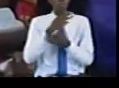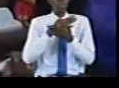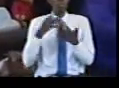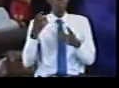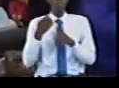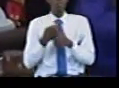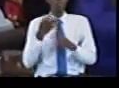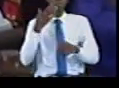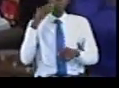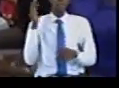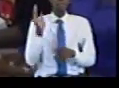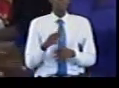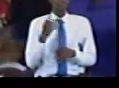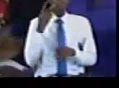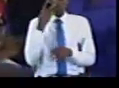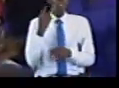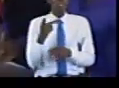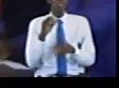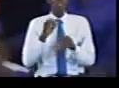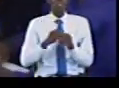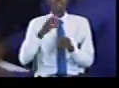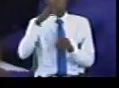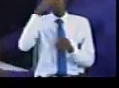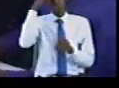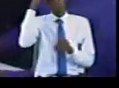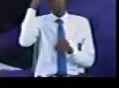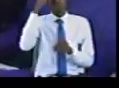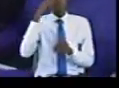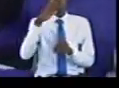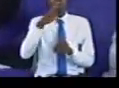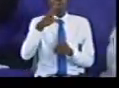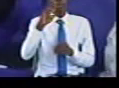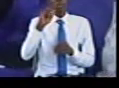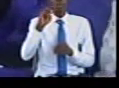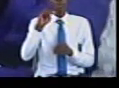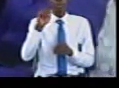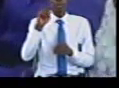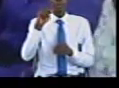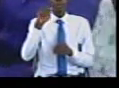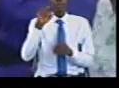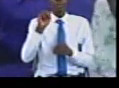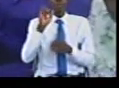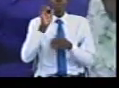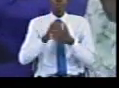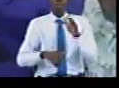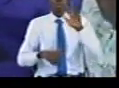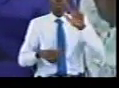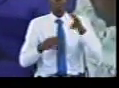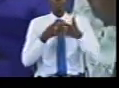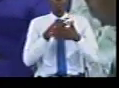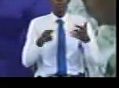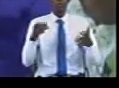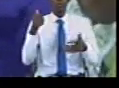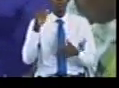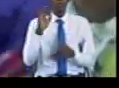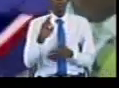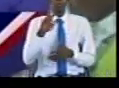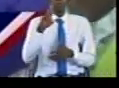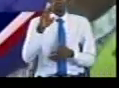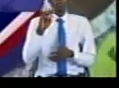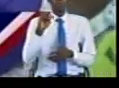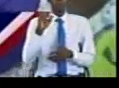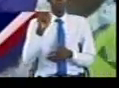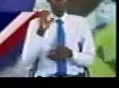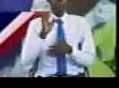tells us in Romans chapter 3, Romans chapter 3, I'm reading from verse 19. In Romans chapter 3,